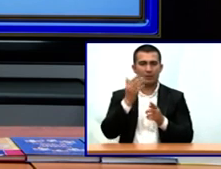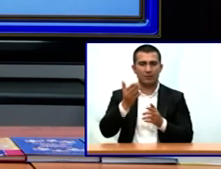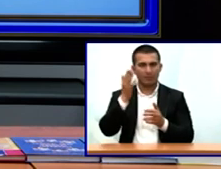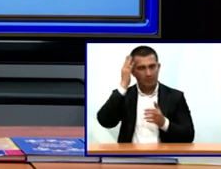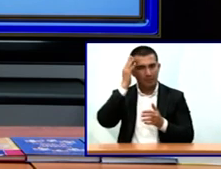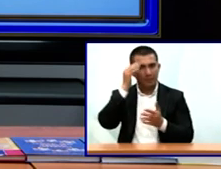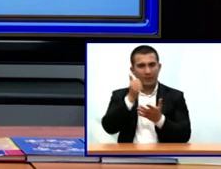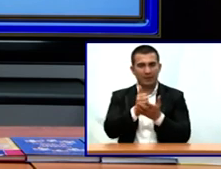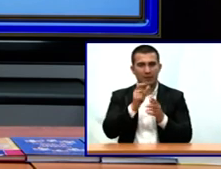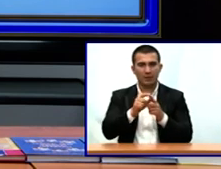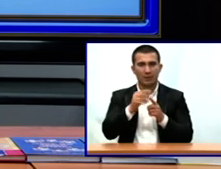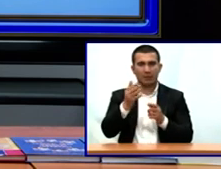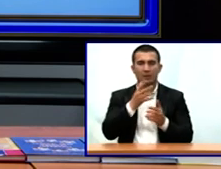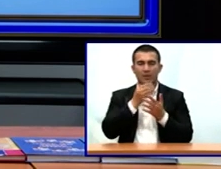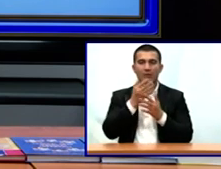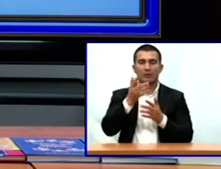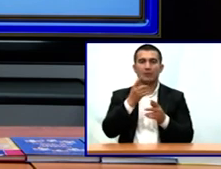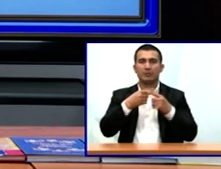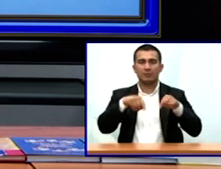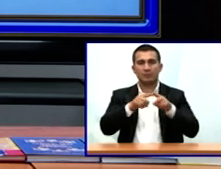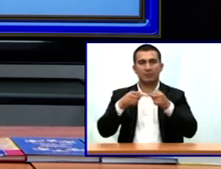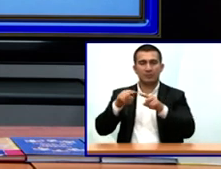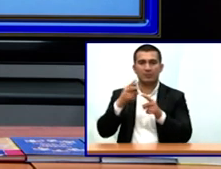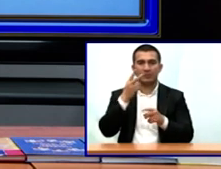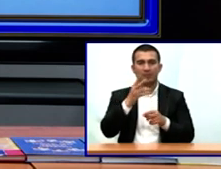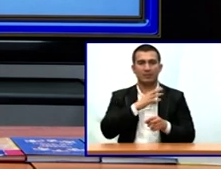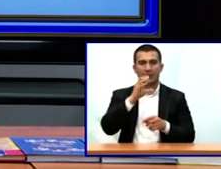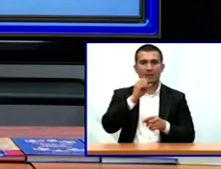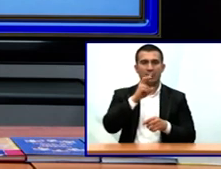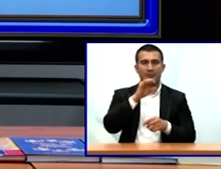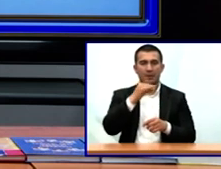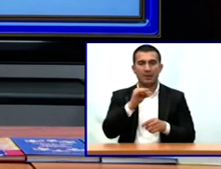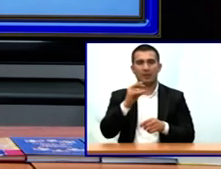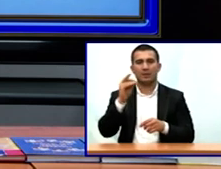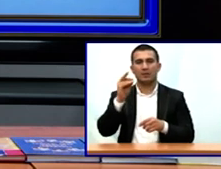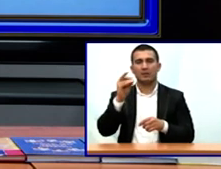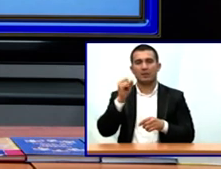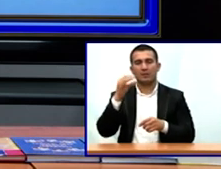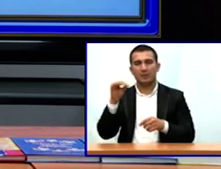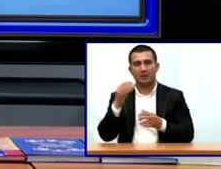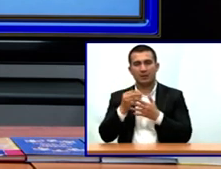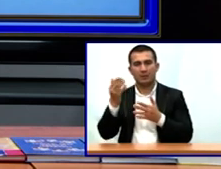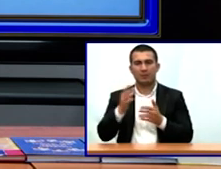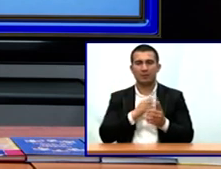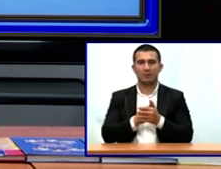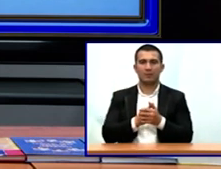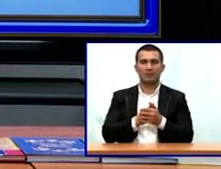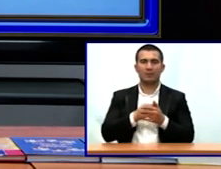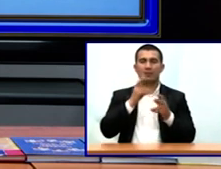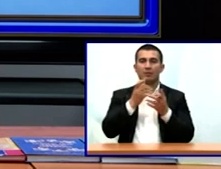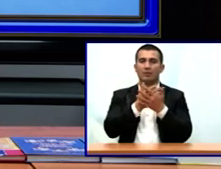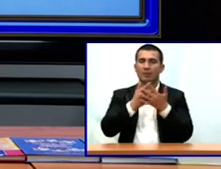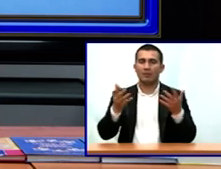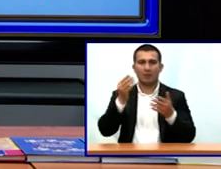bu ijobiy, salbiylik xususiyatlariga ko'ra betaraf hisoblanadi. Ya'ni unda bunday